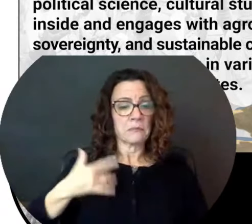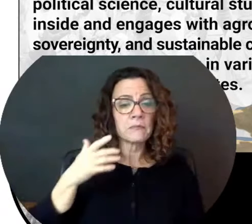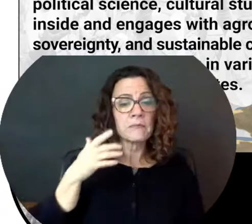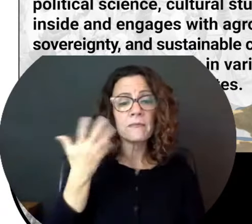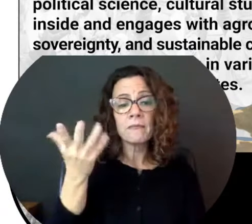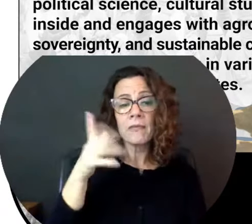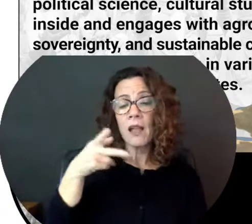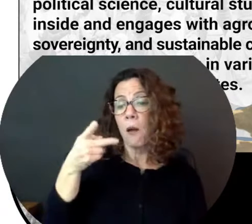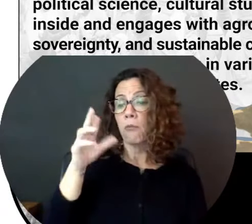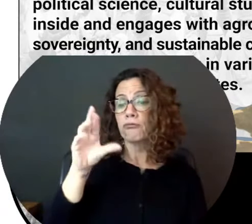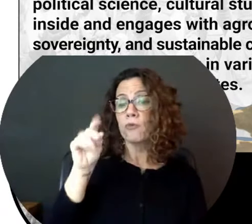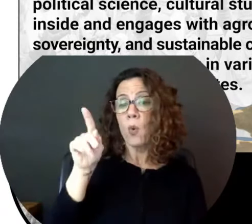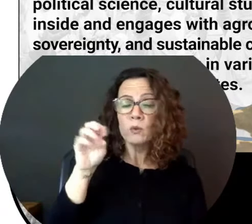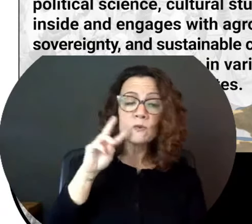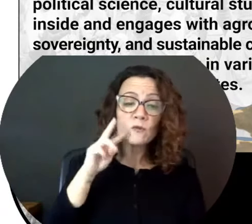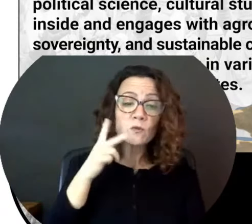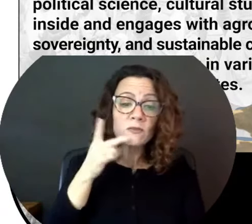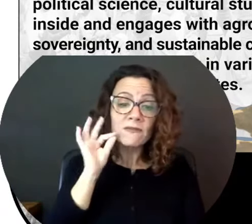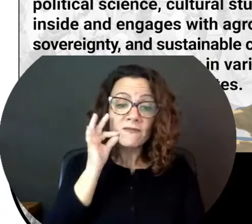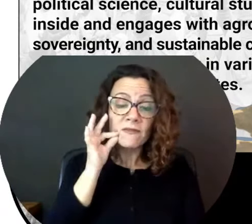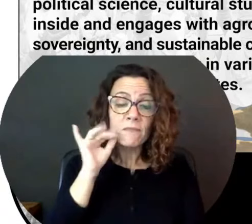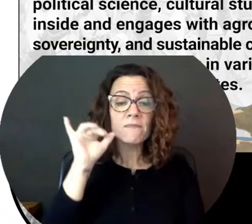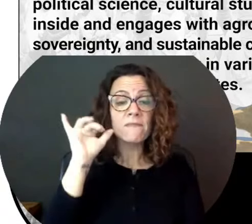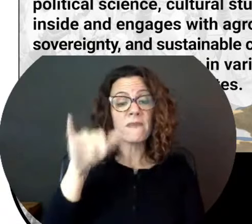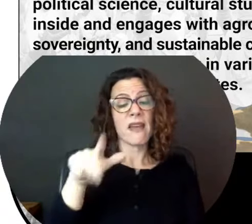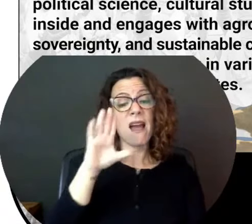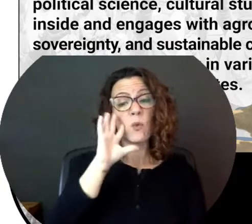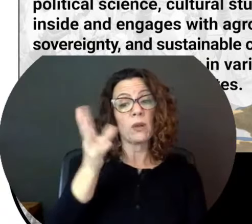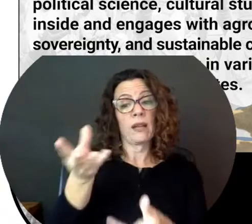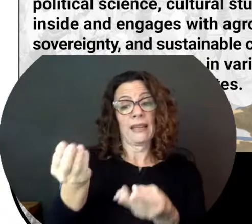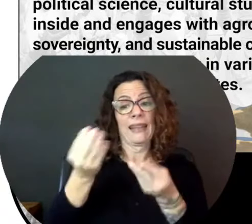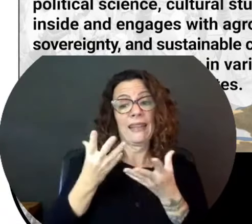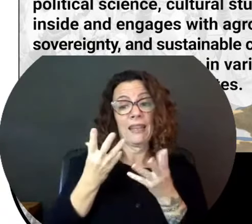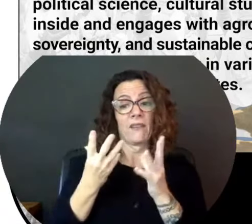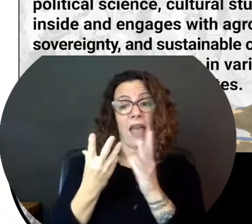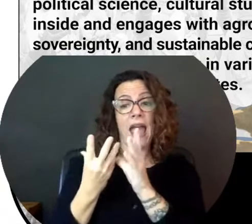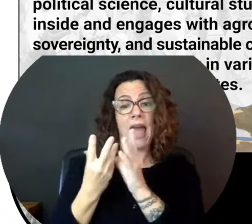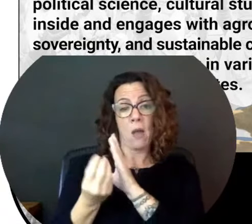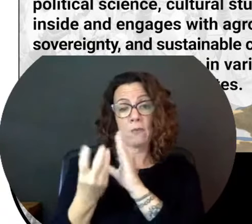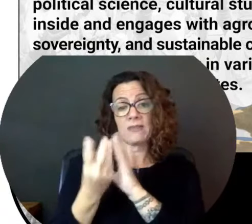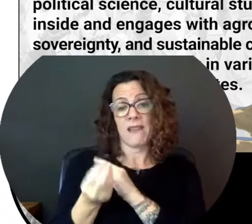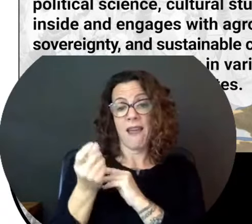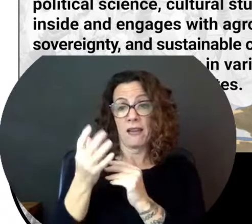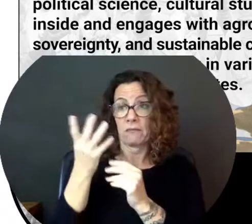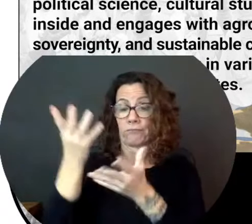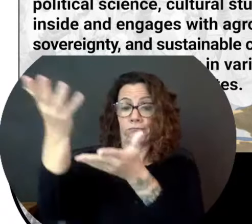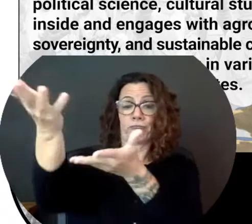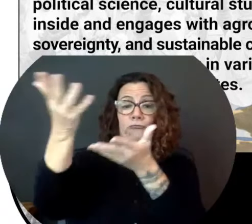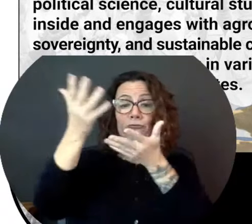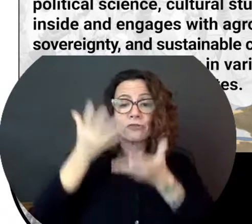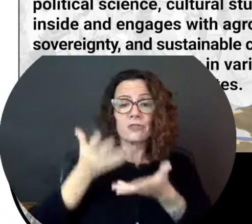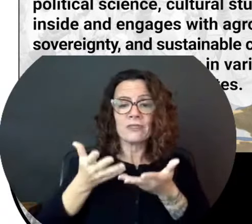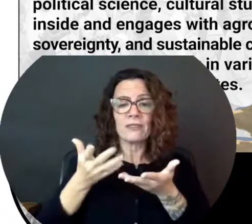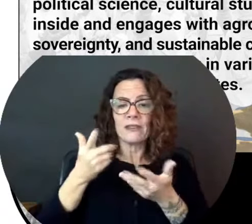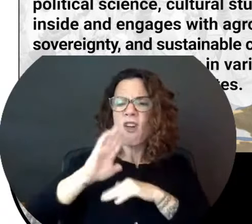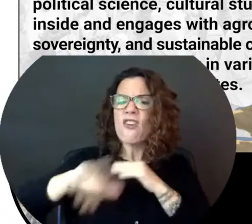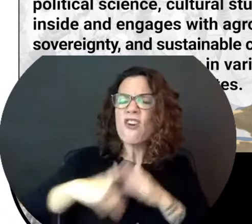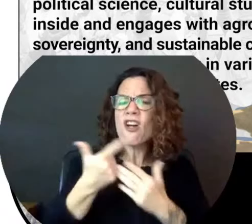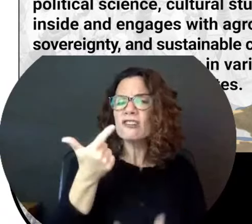with mostly or all GMO produce or just undesirable celery,